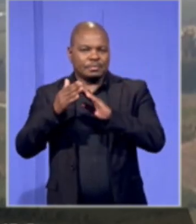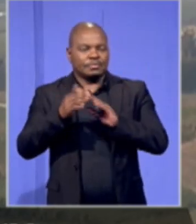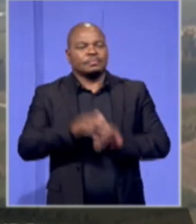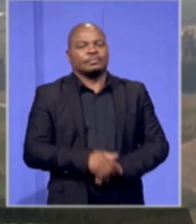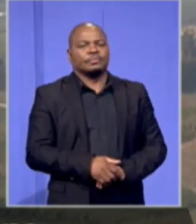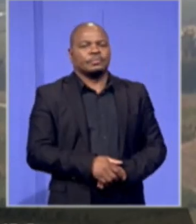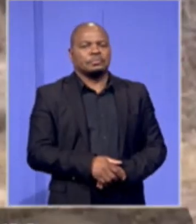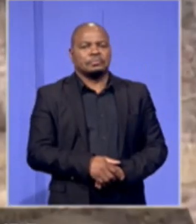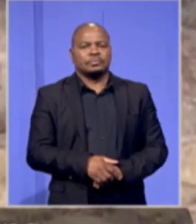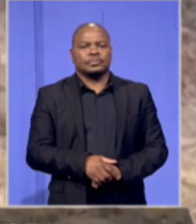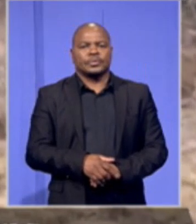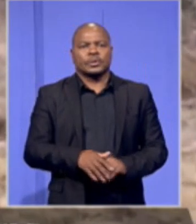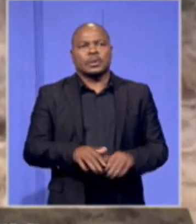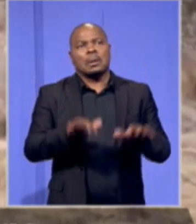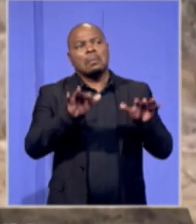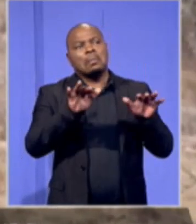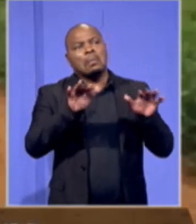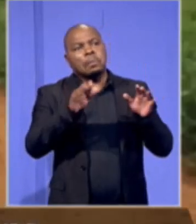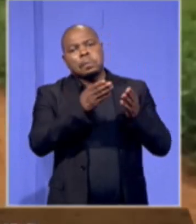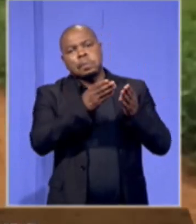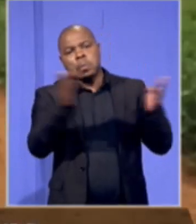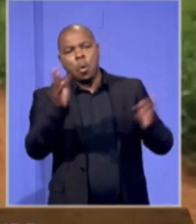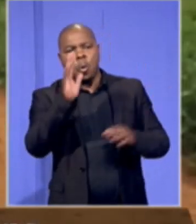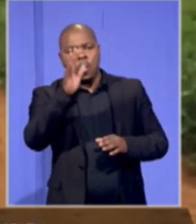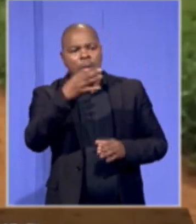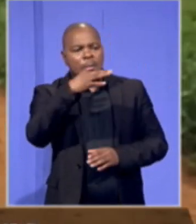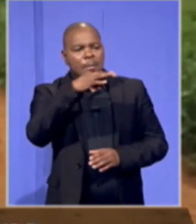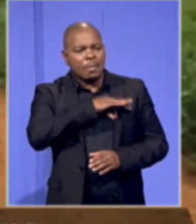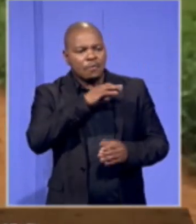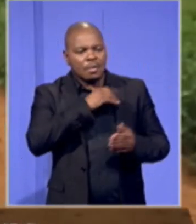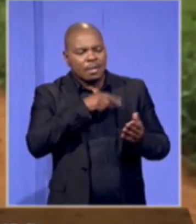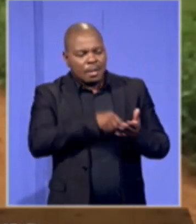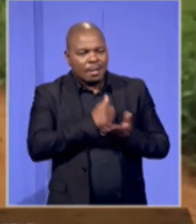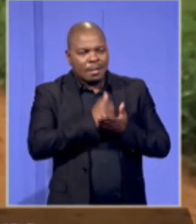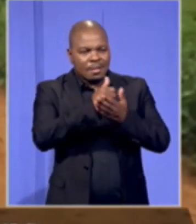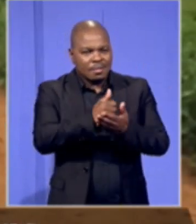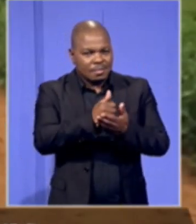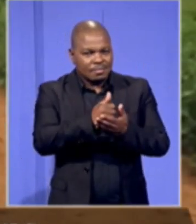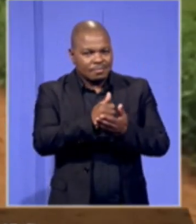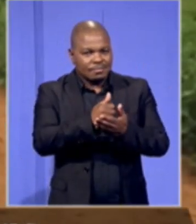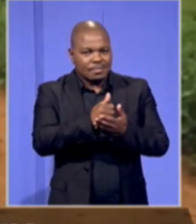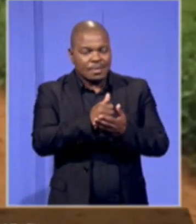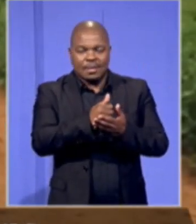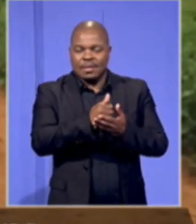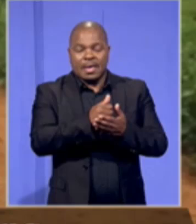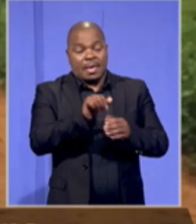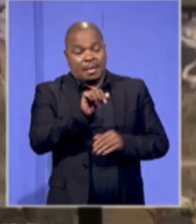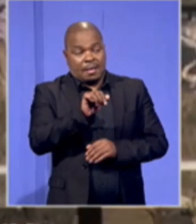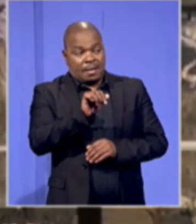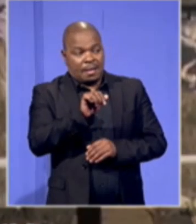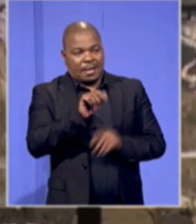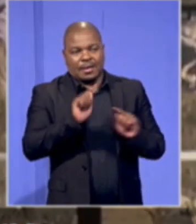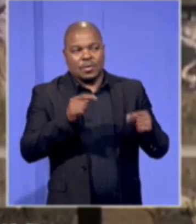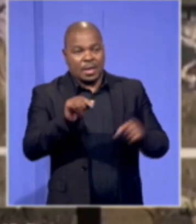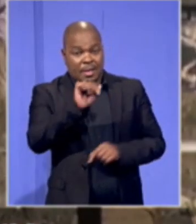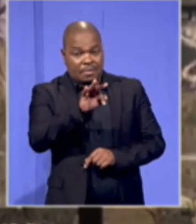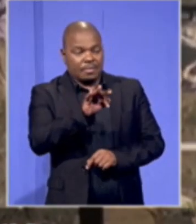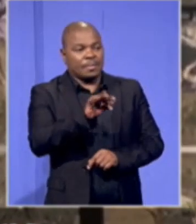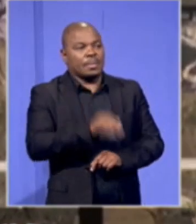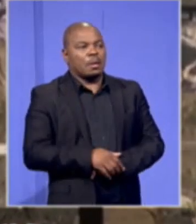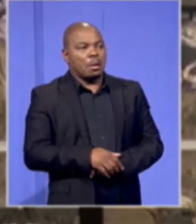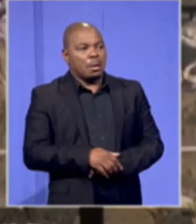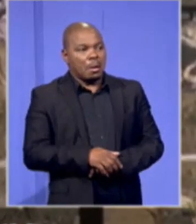Ha ona ba bang ba ile hore ba tla una ntle le ha ile hore mobu o ileng hore